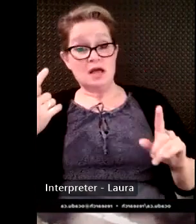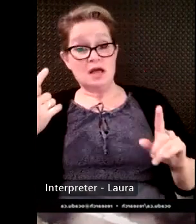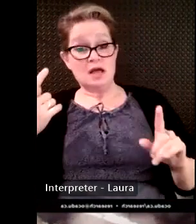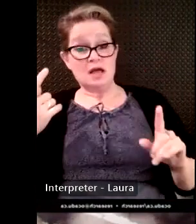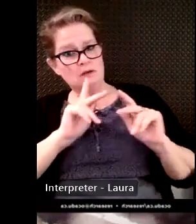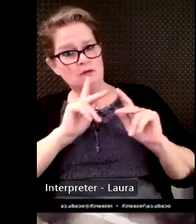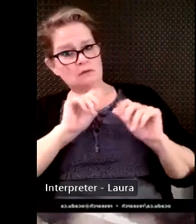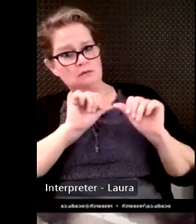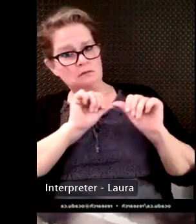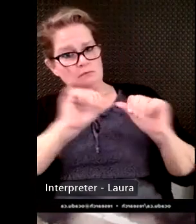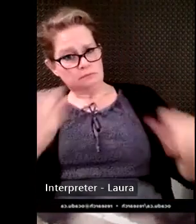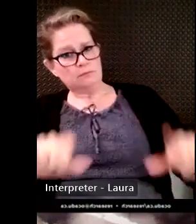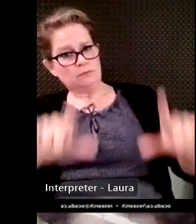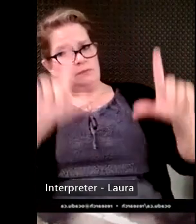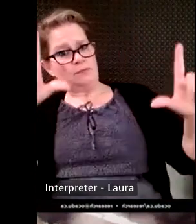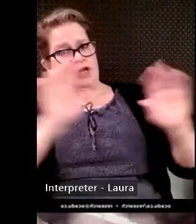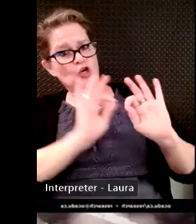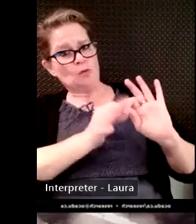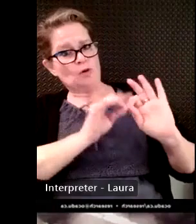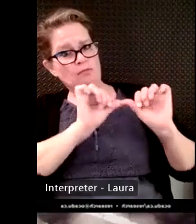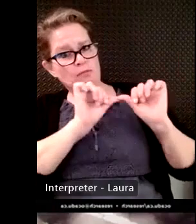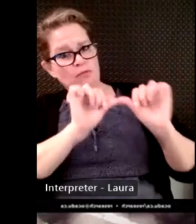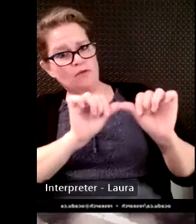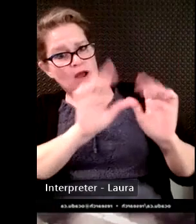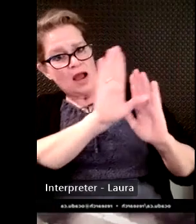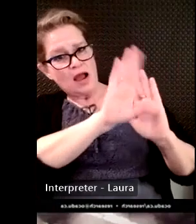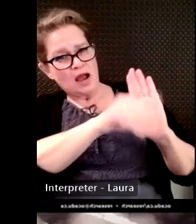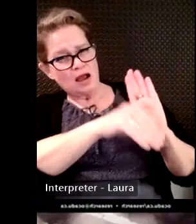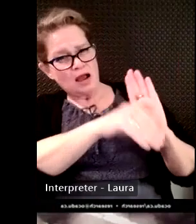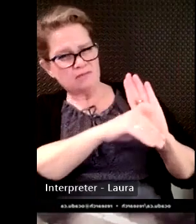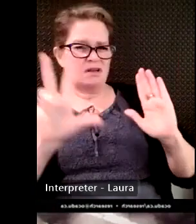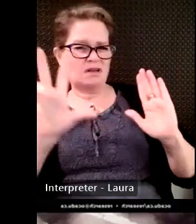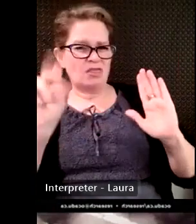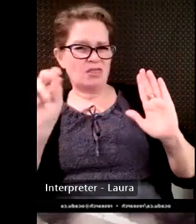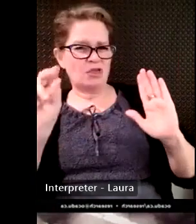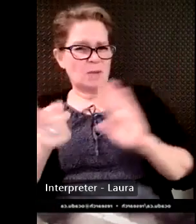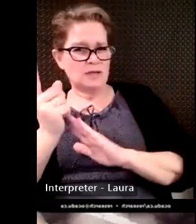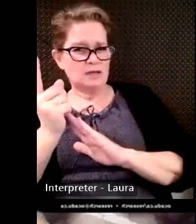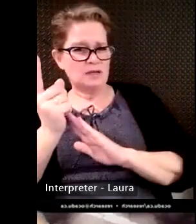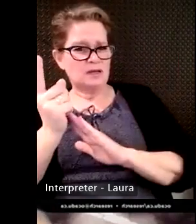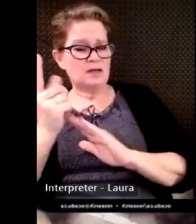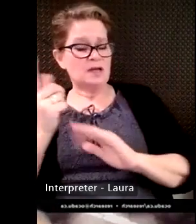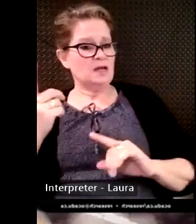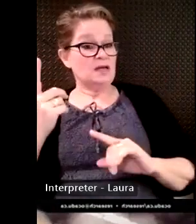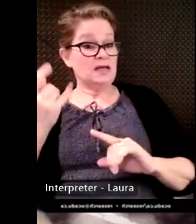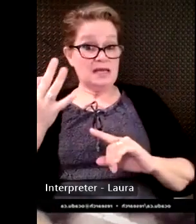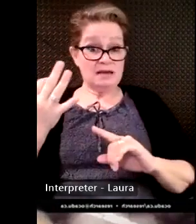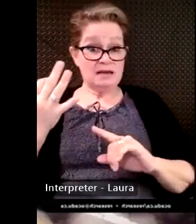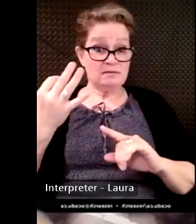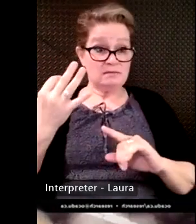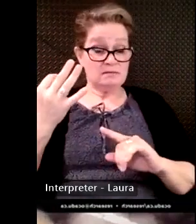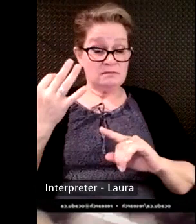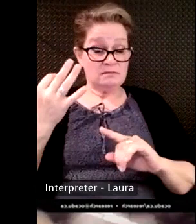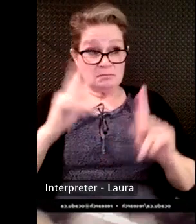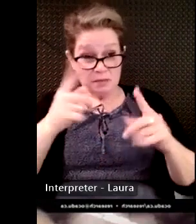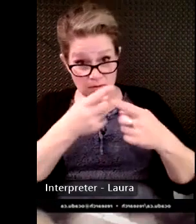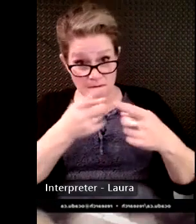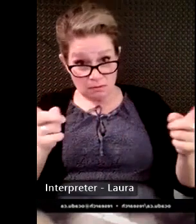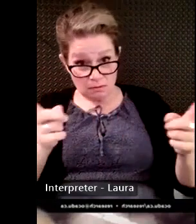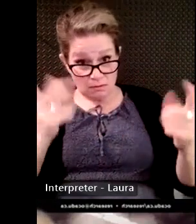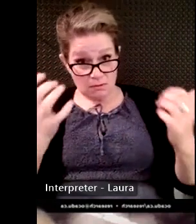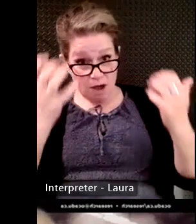minutes. If there are people in the audience that require continued ASL for the rest of the presentation, please let